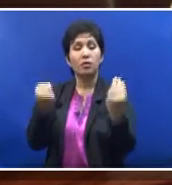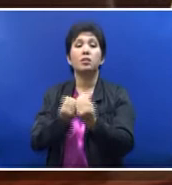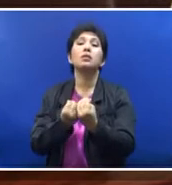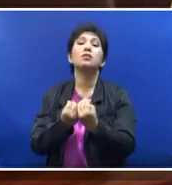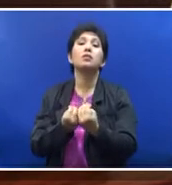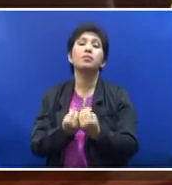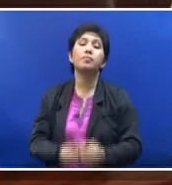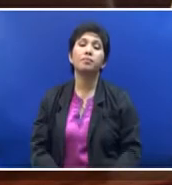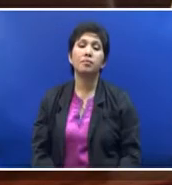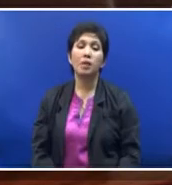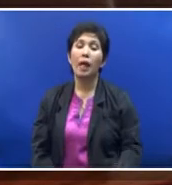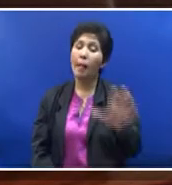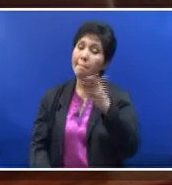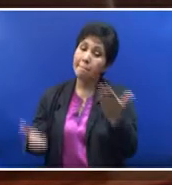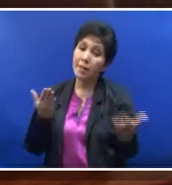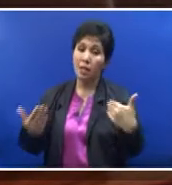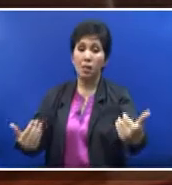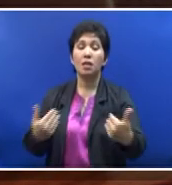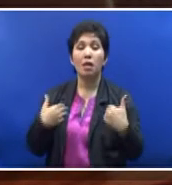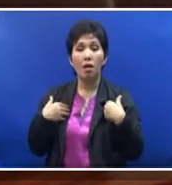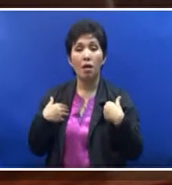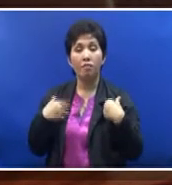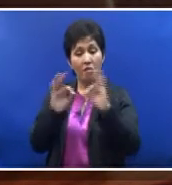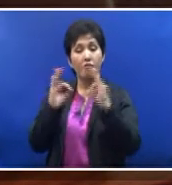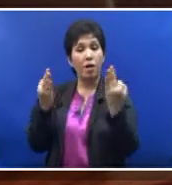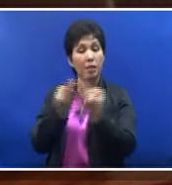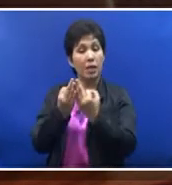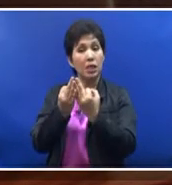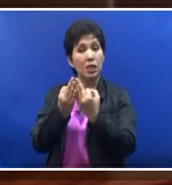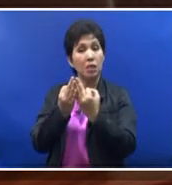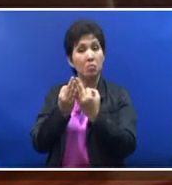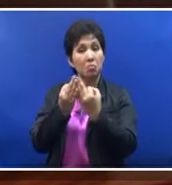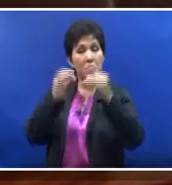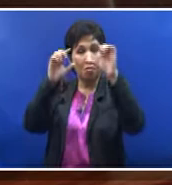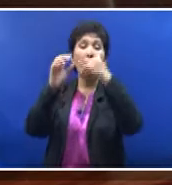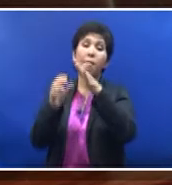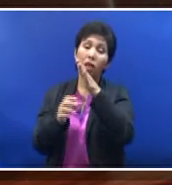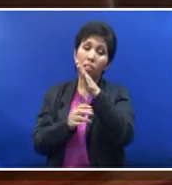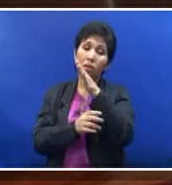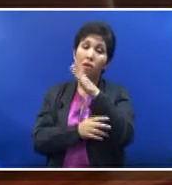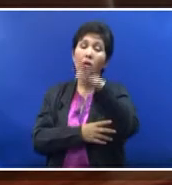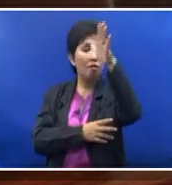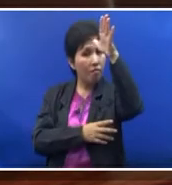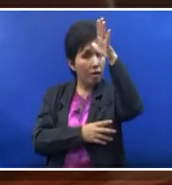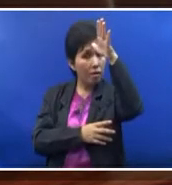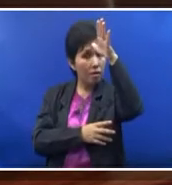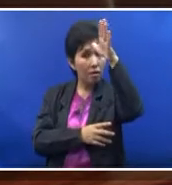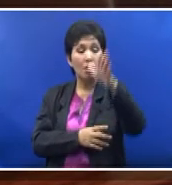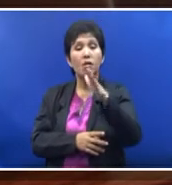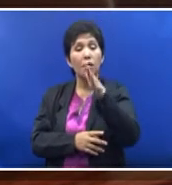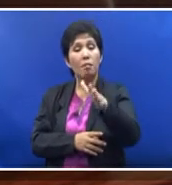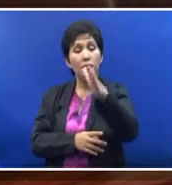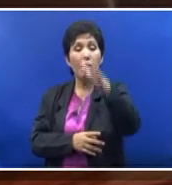of society, maybe they have from the family institution, mother, father, the grandfather,